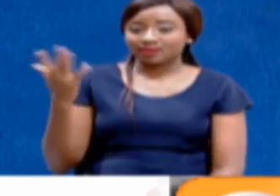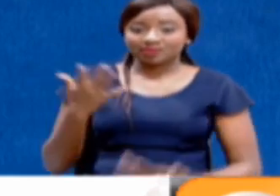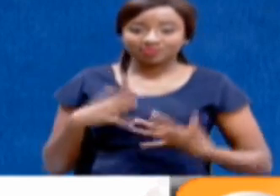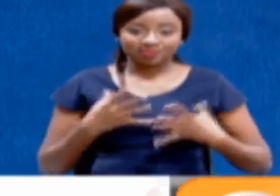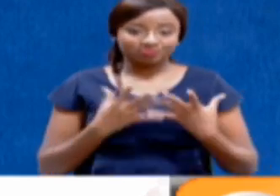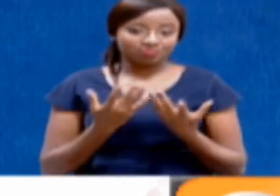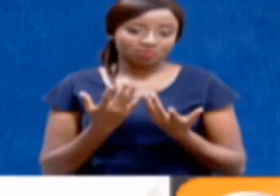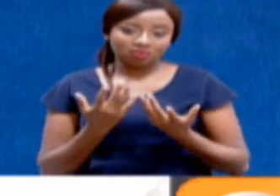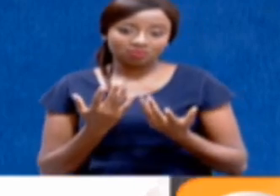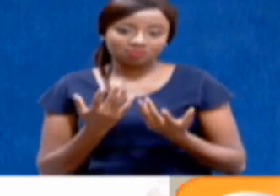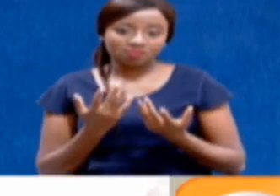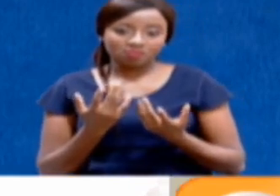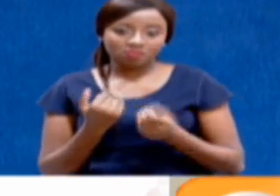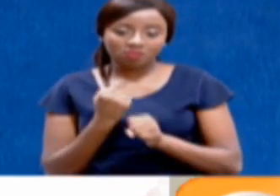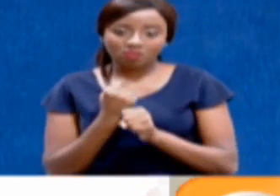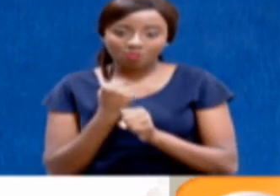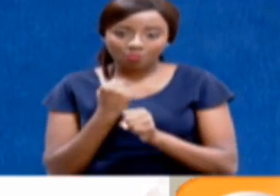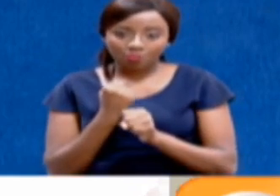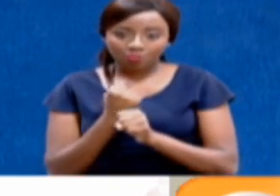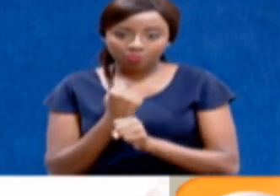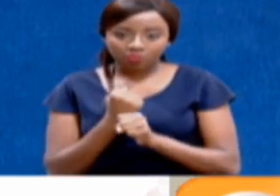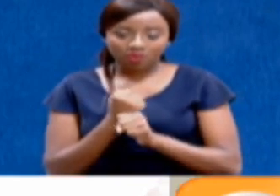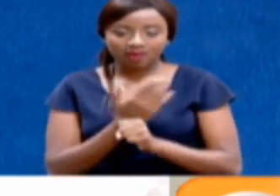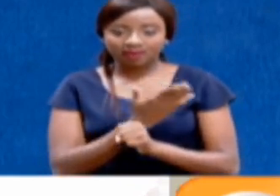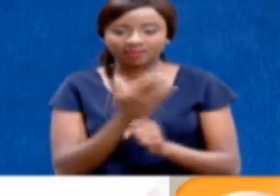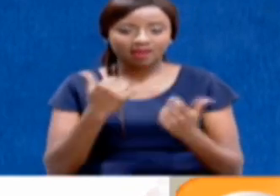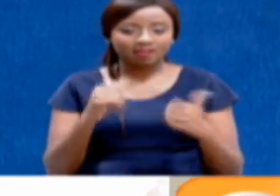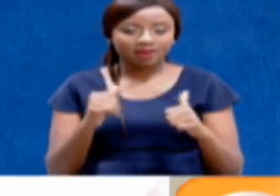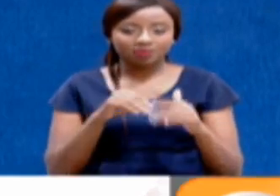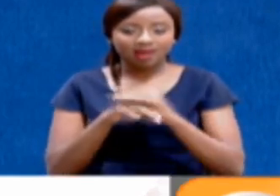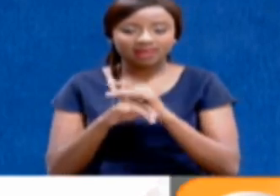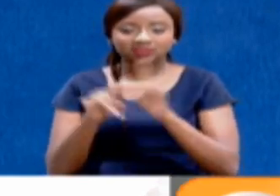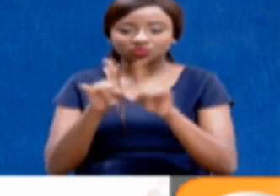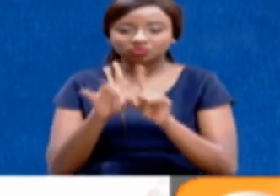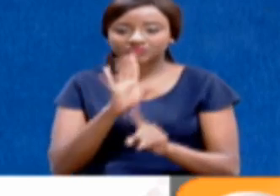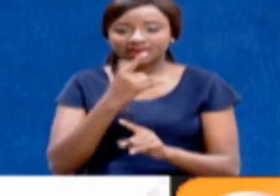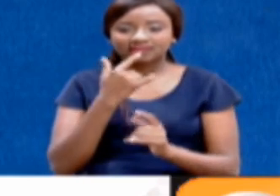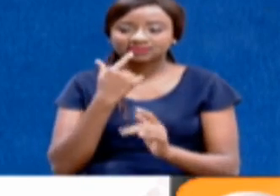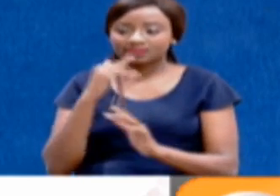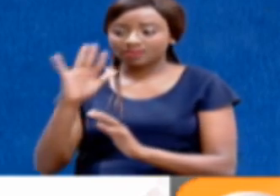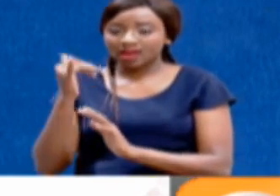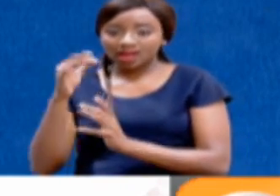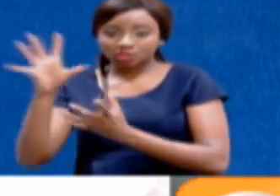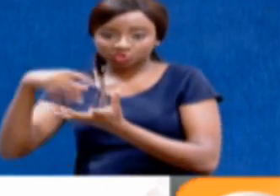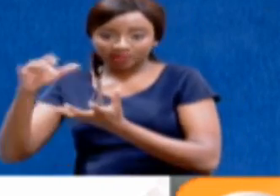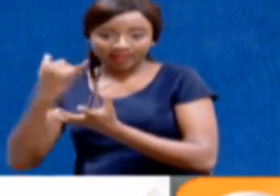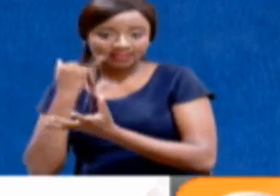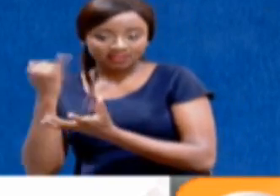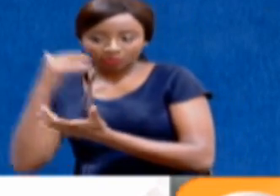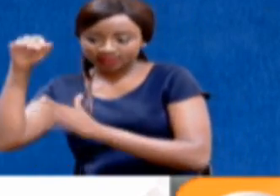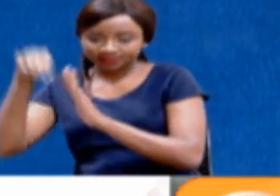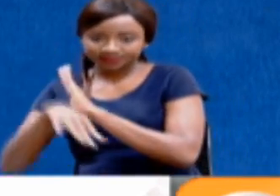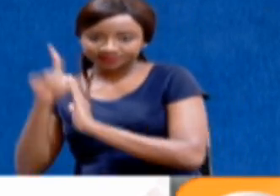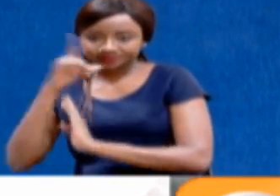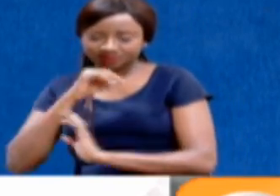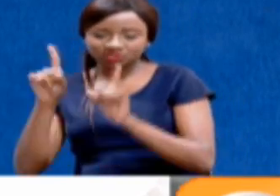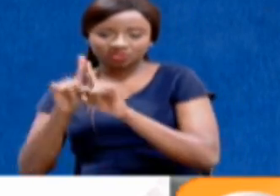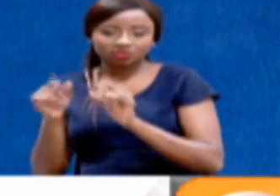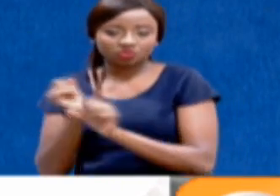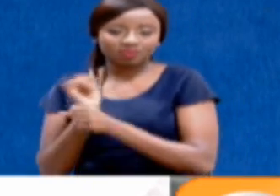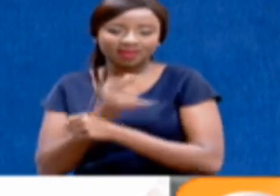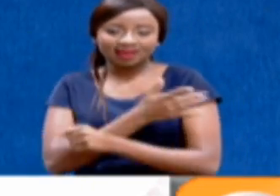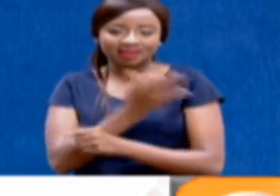justice. The retailer had been tipped to climb to the upper echelons of the sector with the fall of Nakumatt and offer stiff competition to